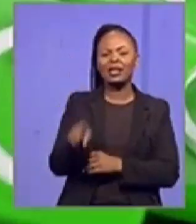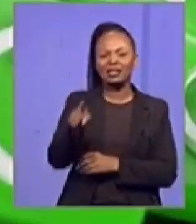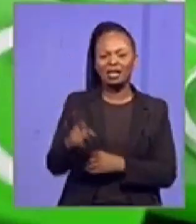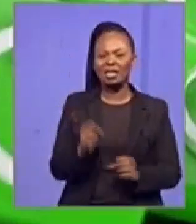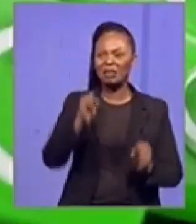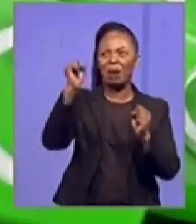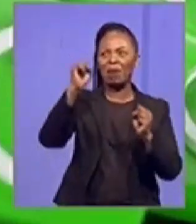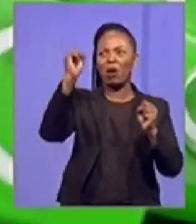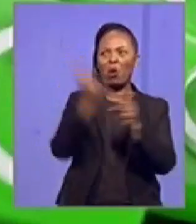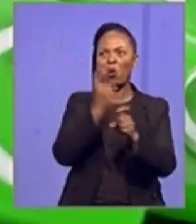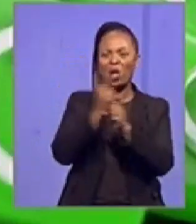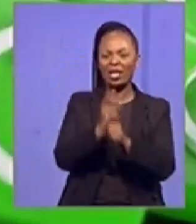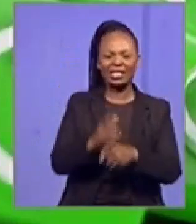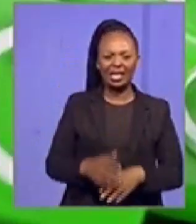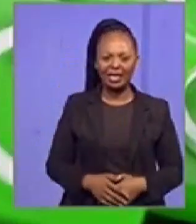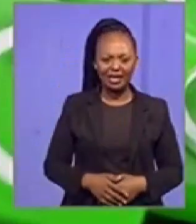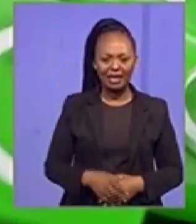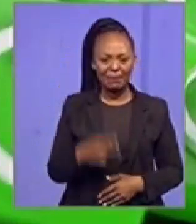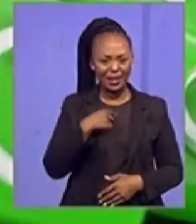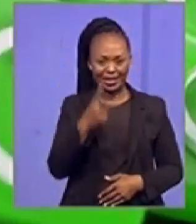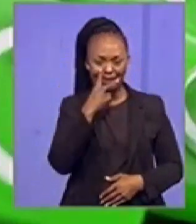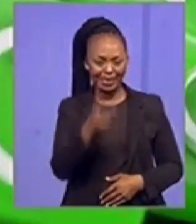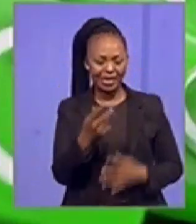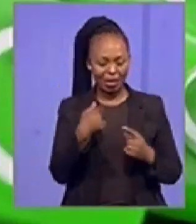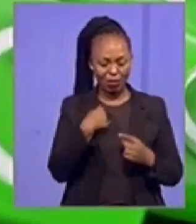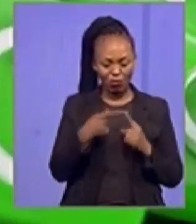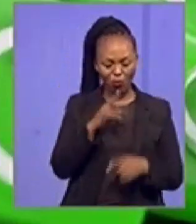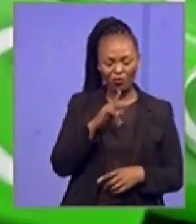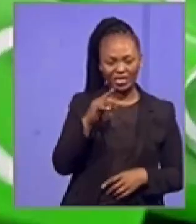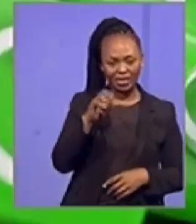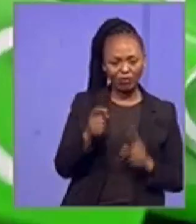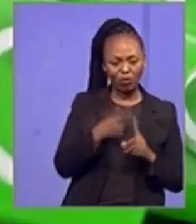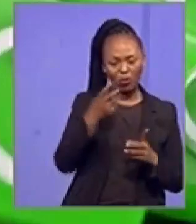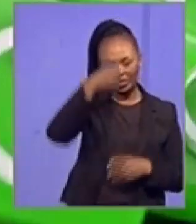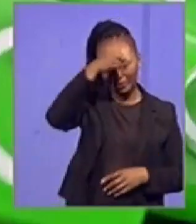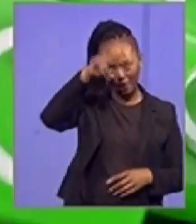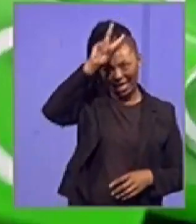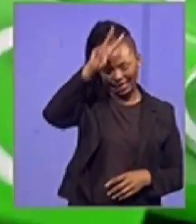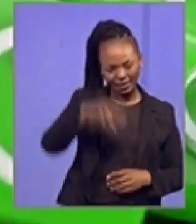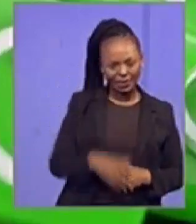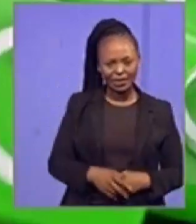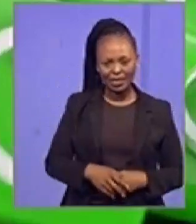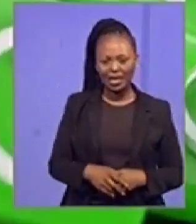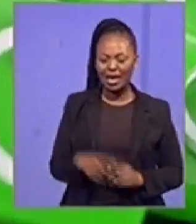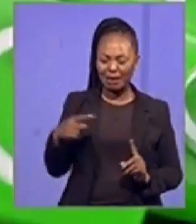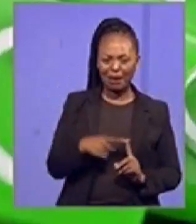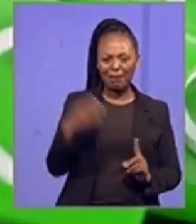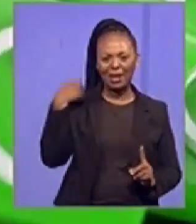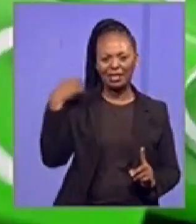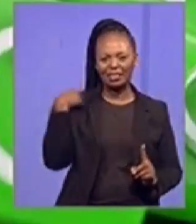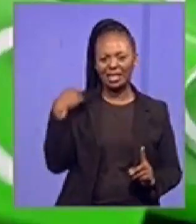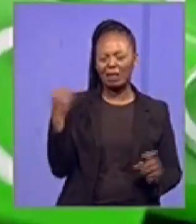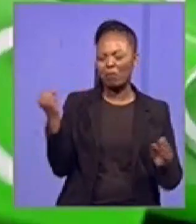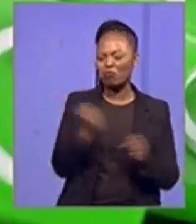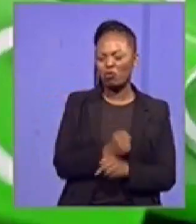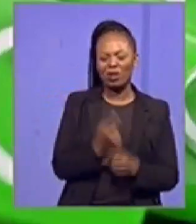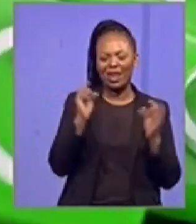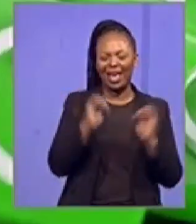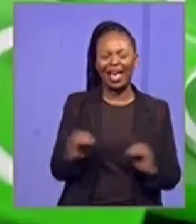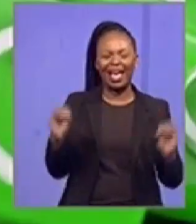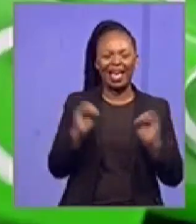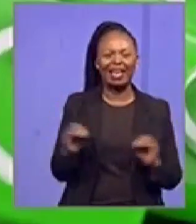speech. Na ke le Mako Vincent ka Prince ke re mopresidente wa sona sa dira selo bona